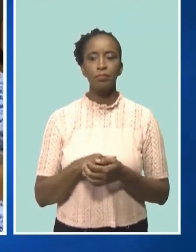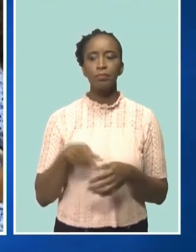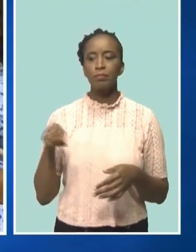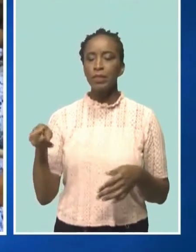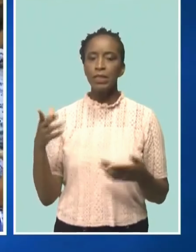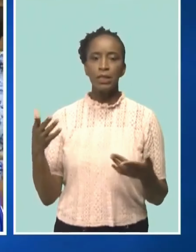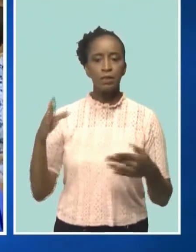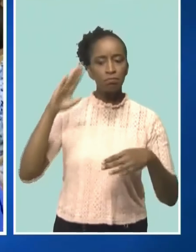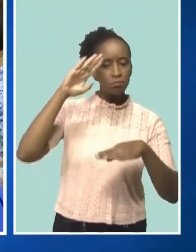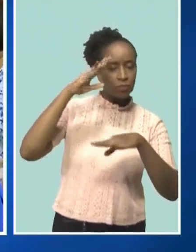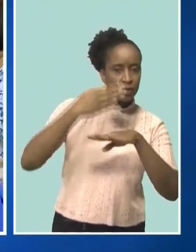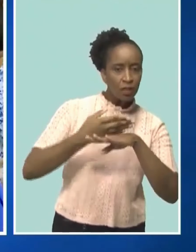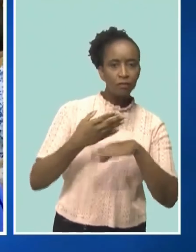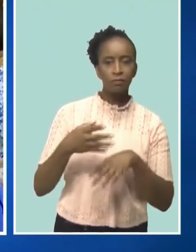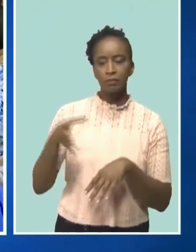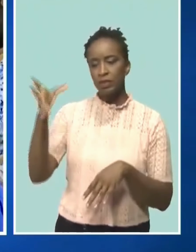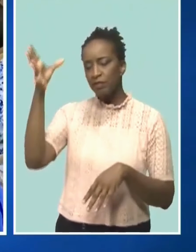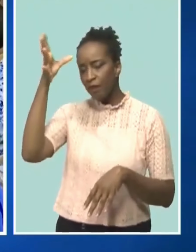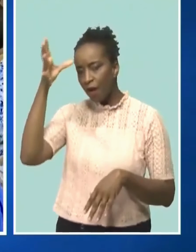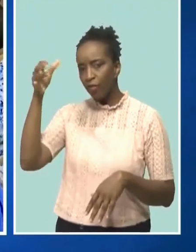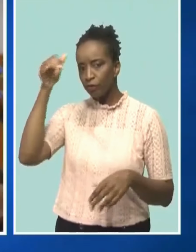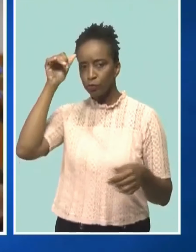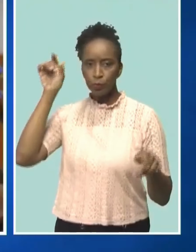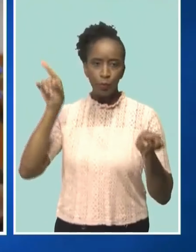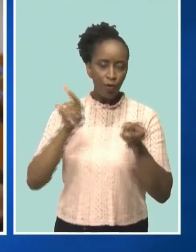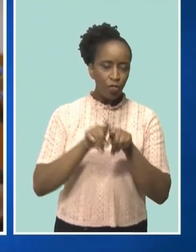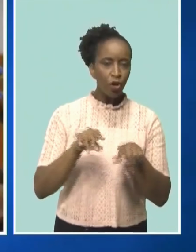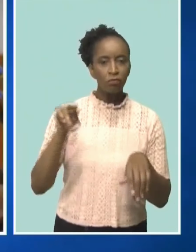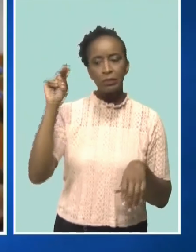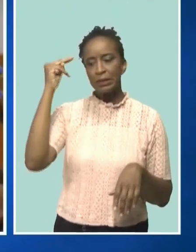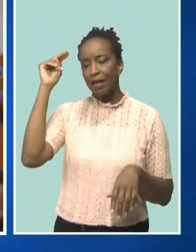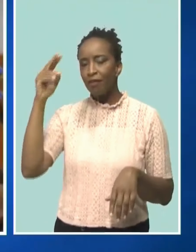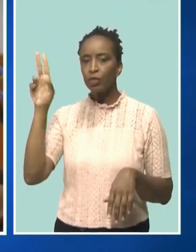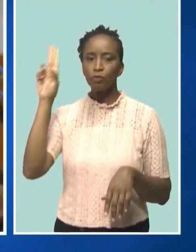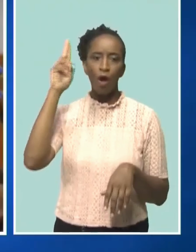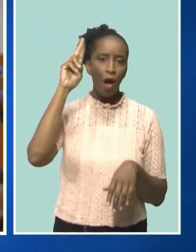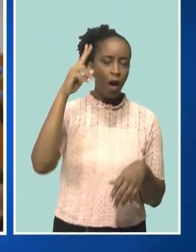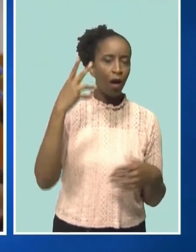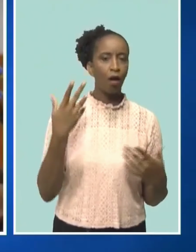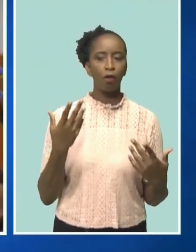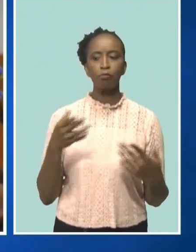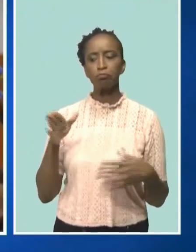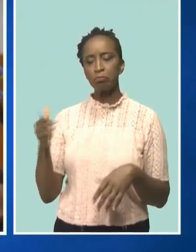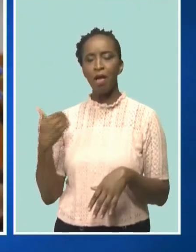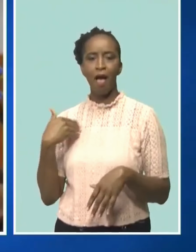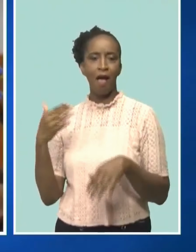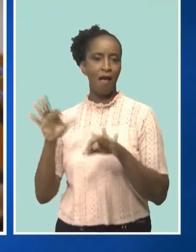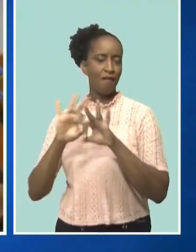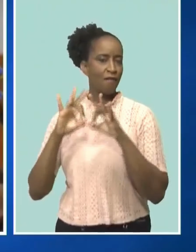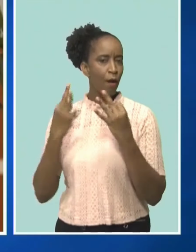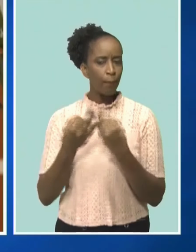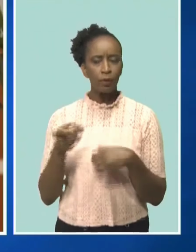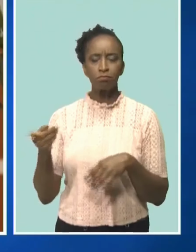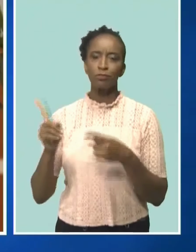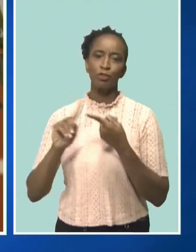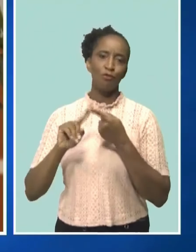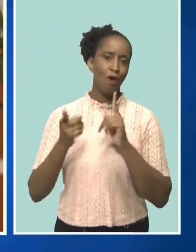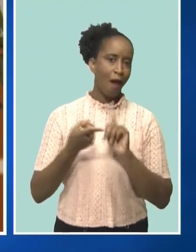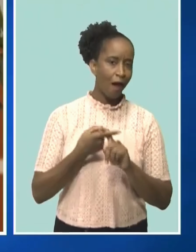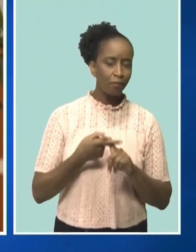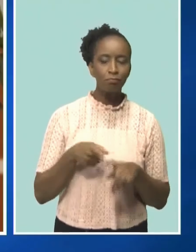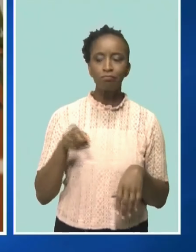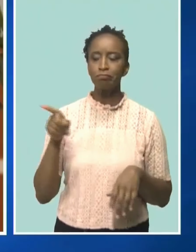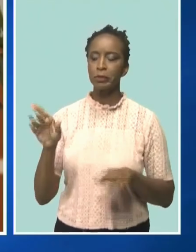brother, a nephew, an uncle, a family man, a friend, but lastly, a hero. His